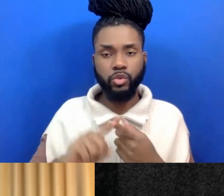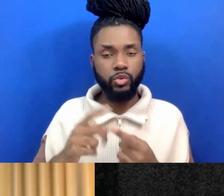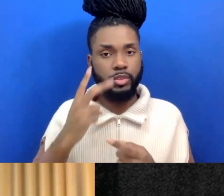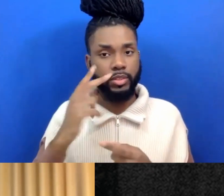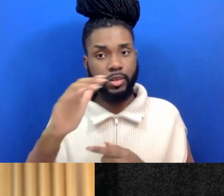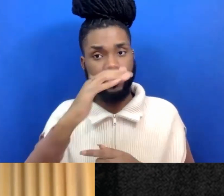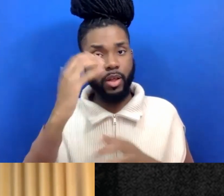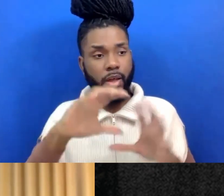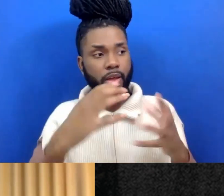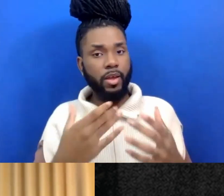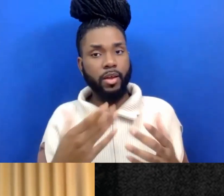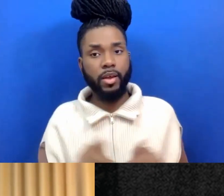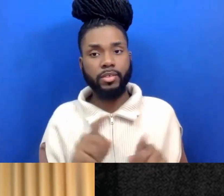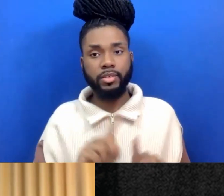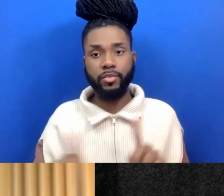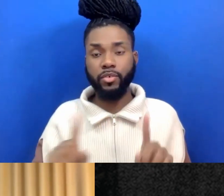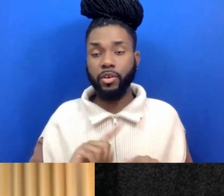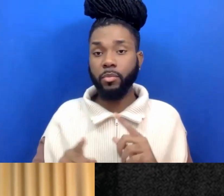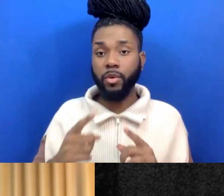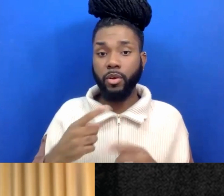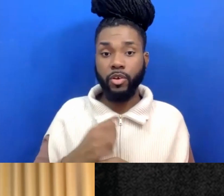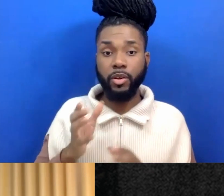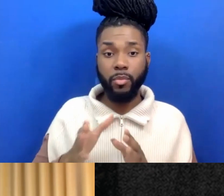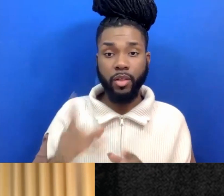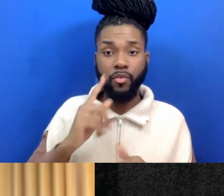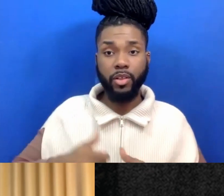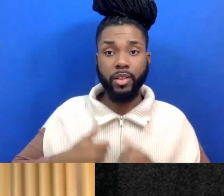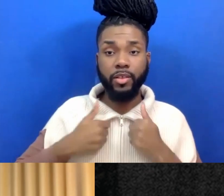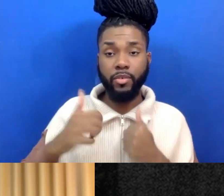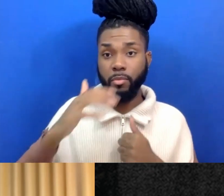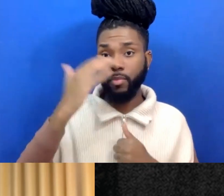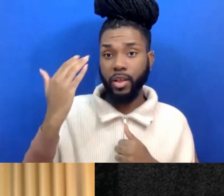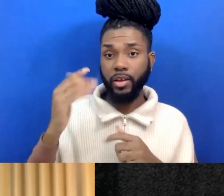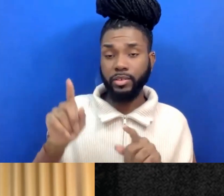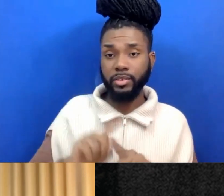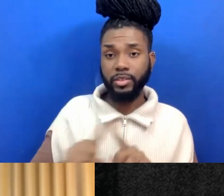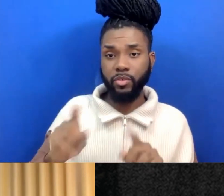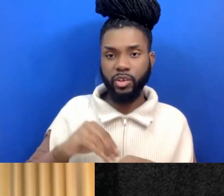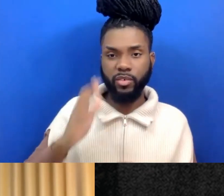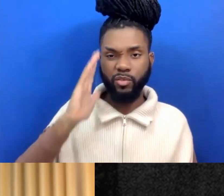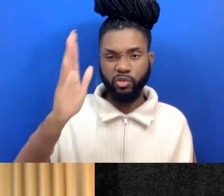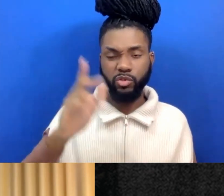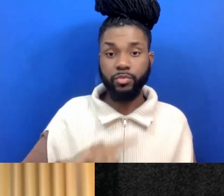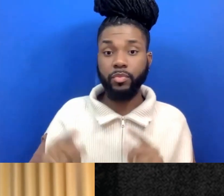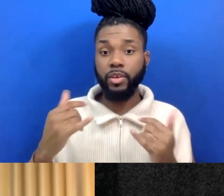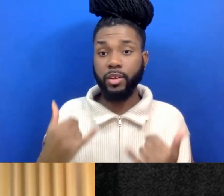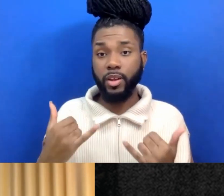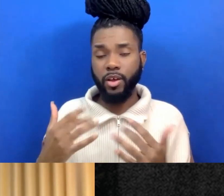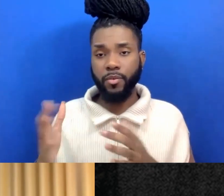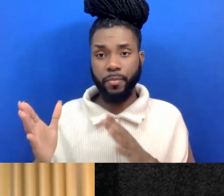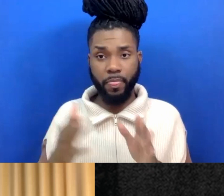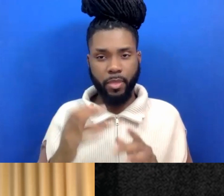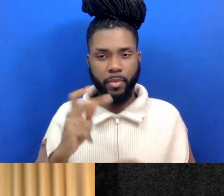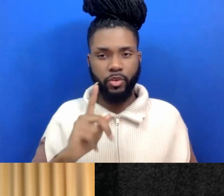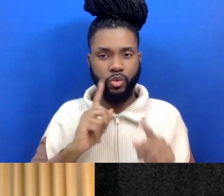doing to create a path to living Blackness differently, not in the future, but now," end quote. And so to return to your conversation